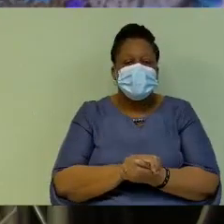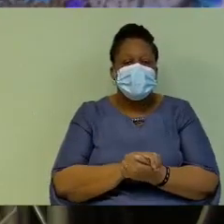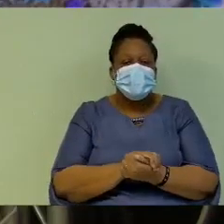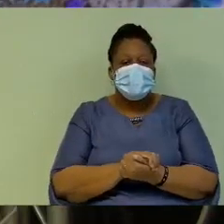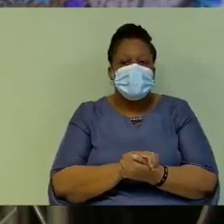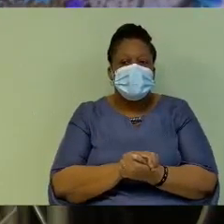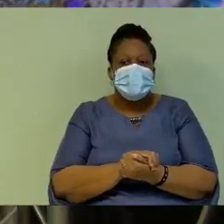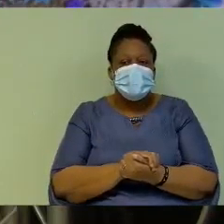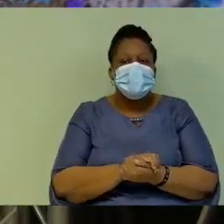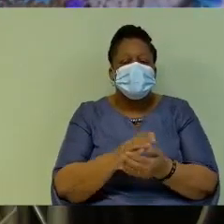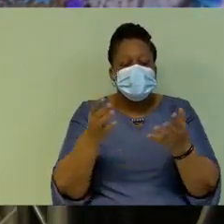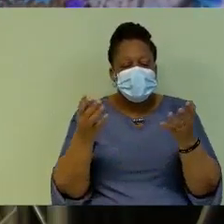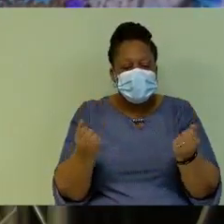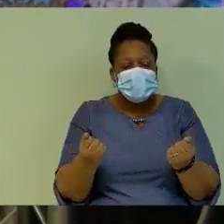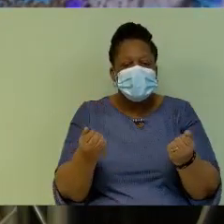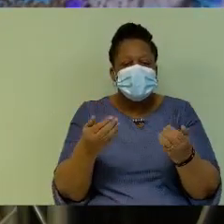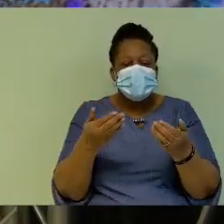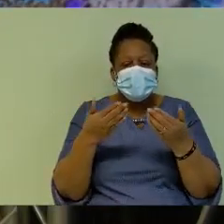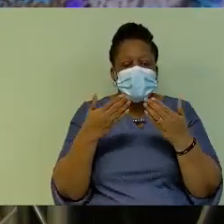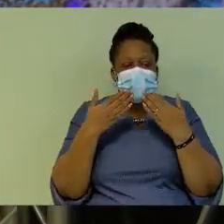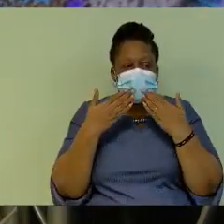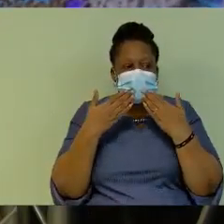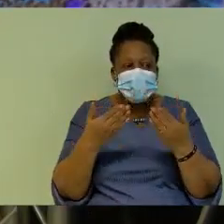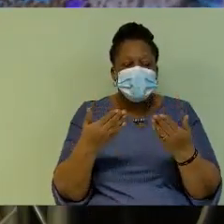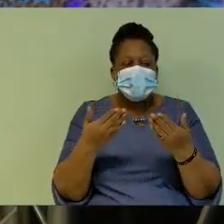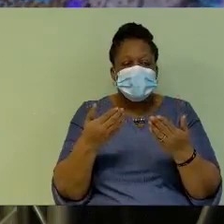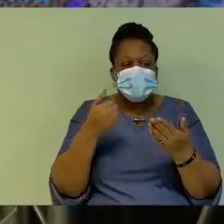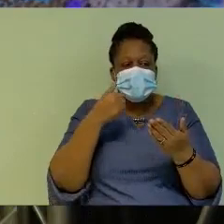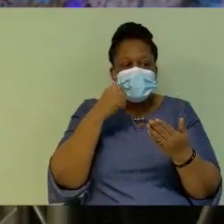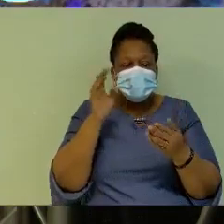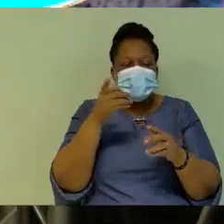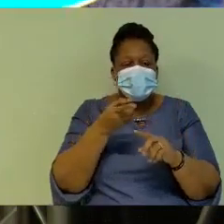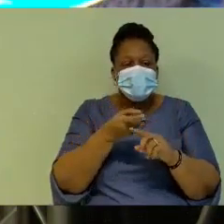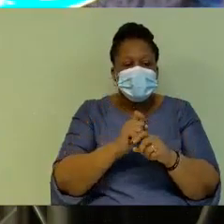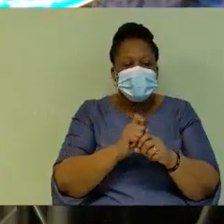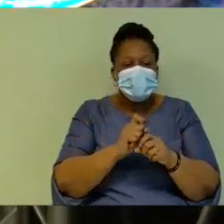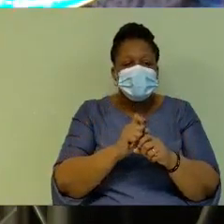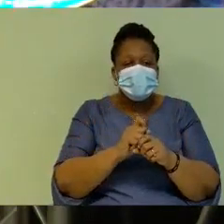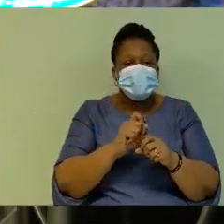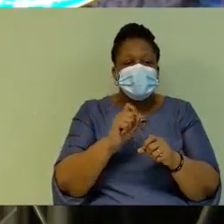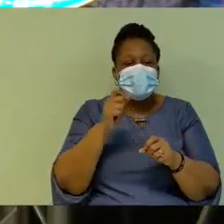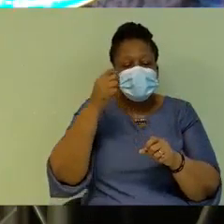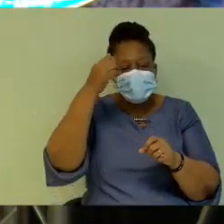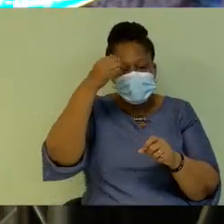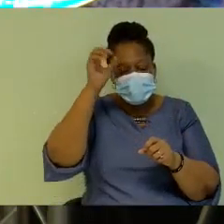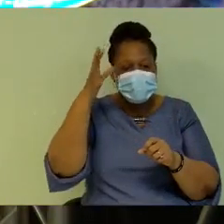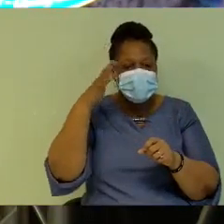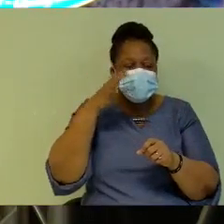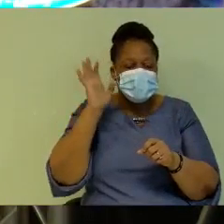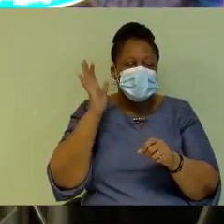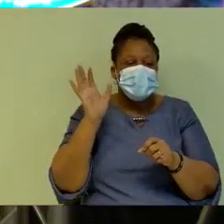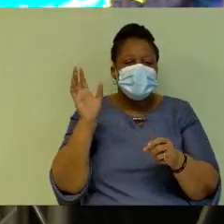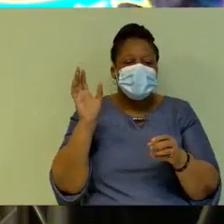Equally, I would like to thank Mrs. Celia Christopher, Director in the Department of Gender Affairs, for